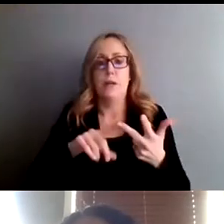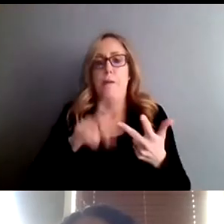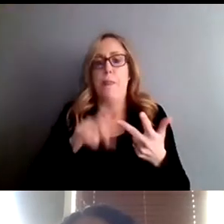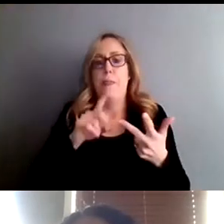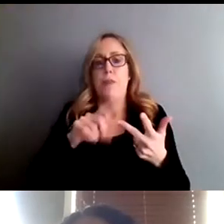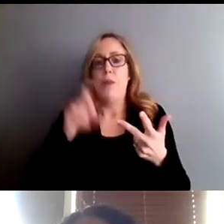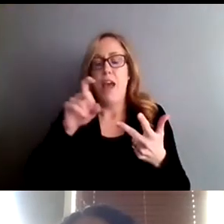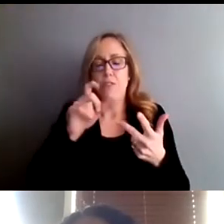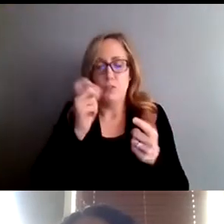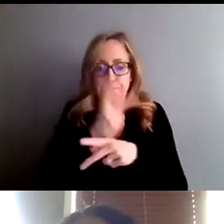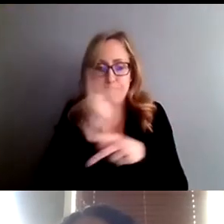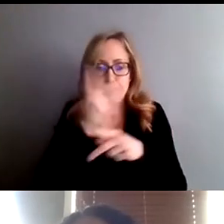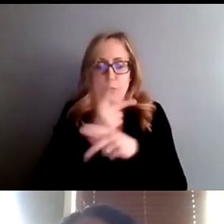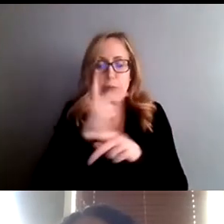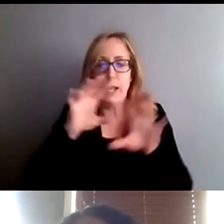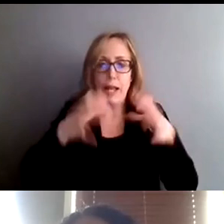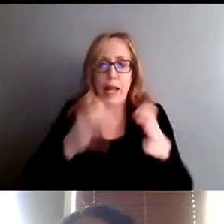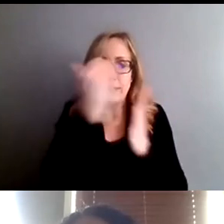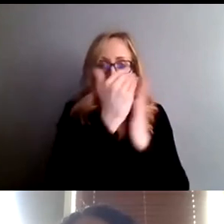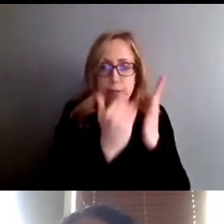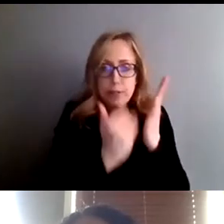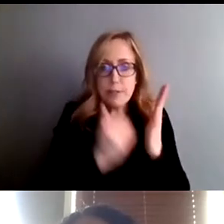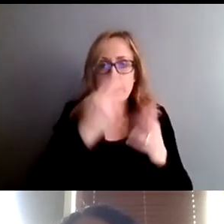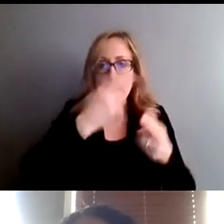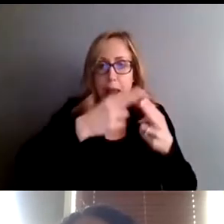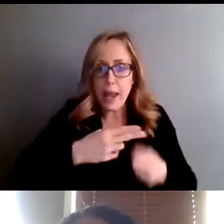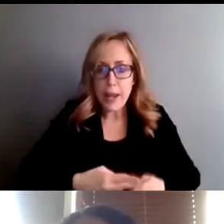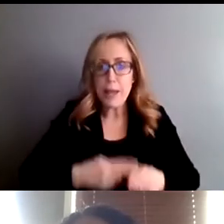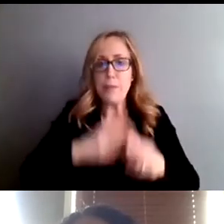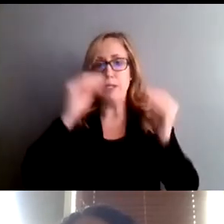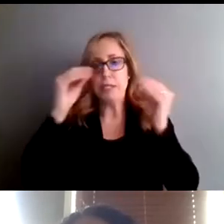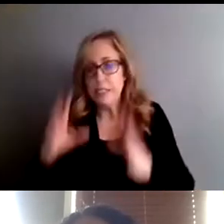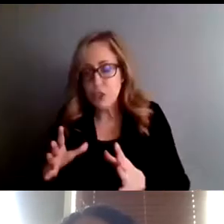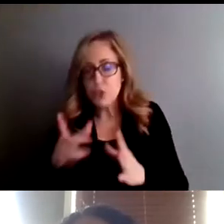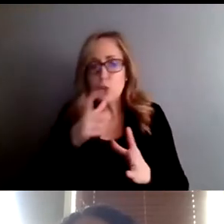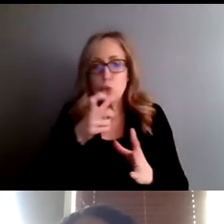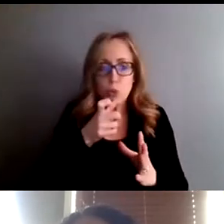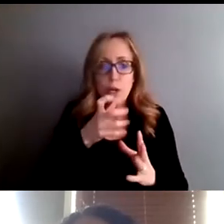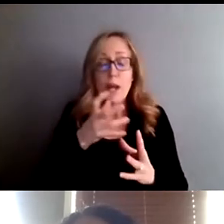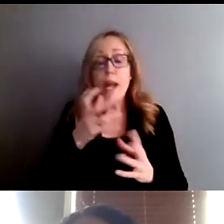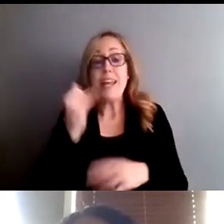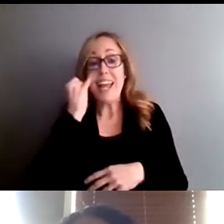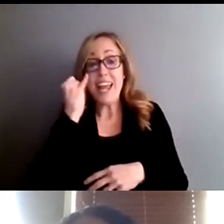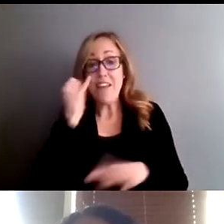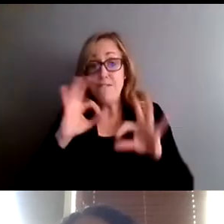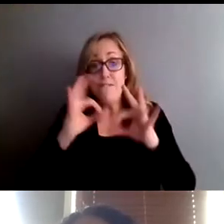rosters and schedules. We want to make sure that we can communicate with you for families that may be related